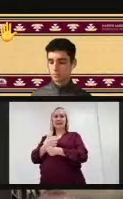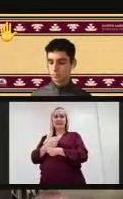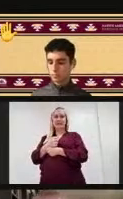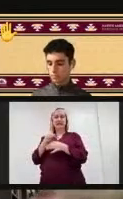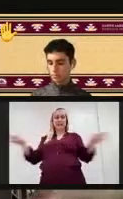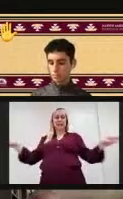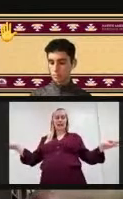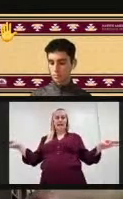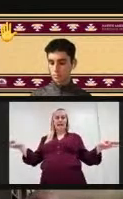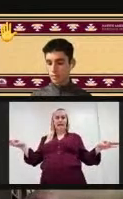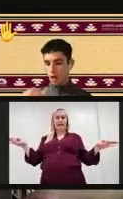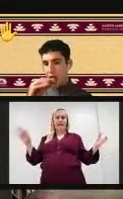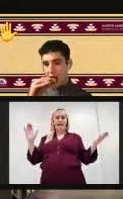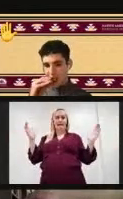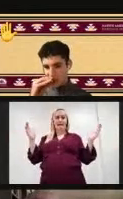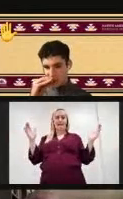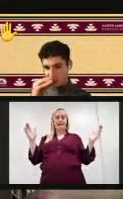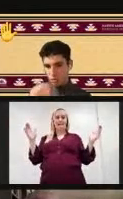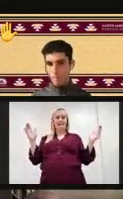sentence versus.